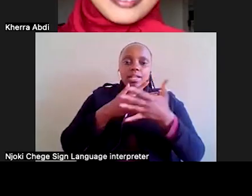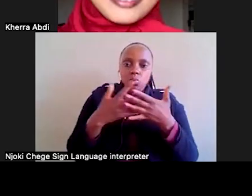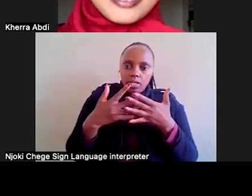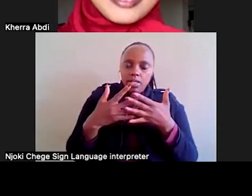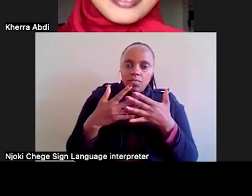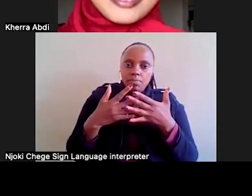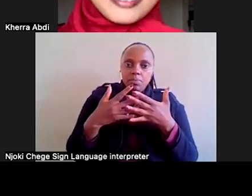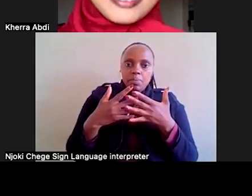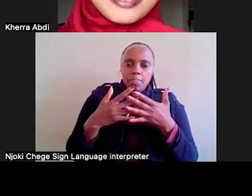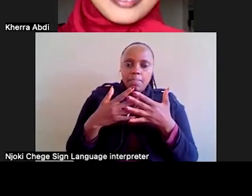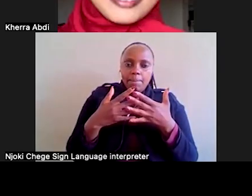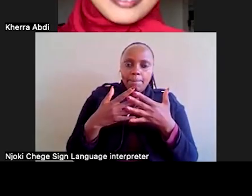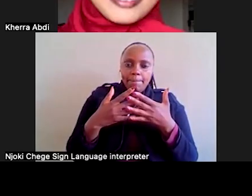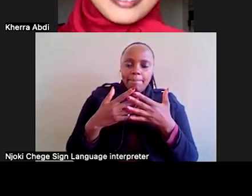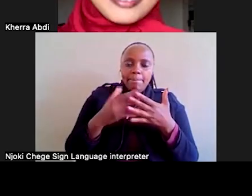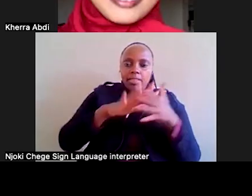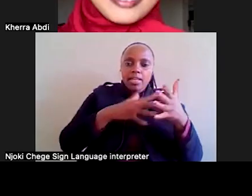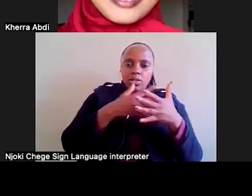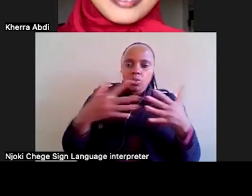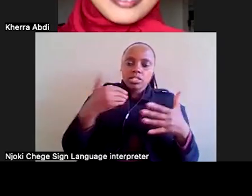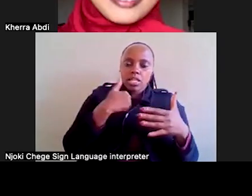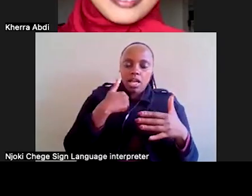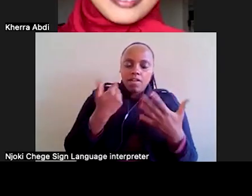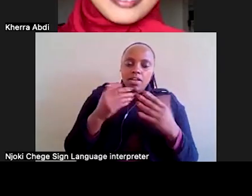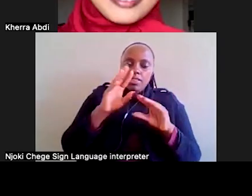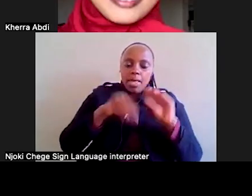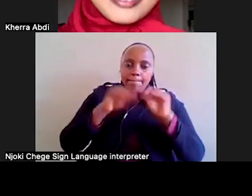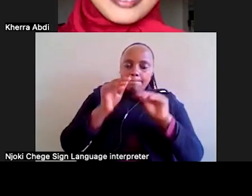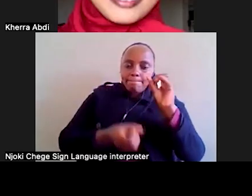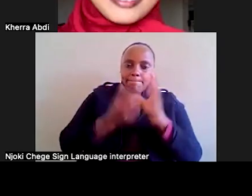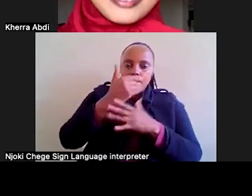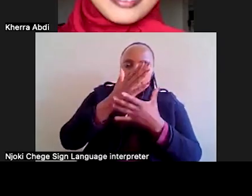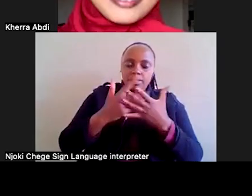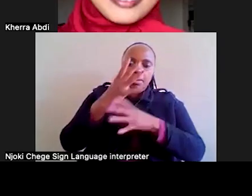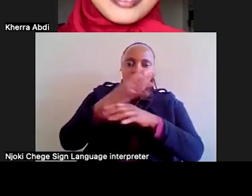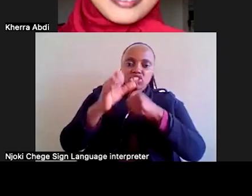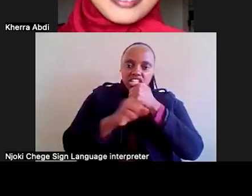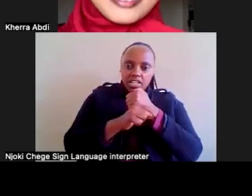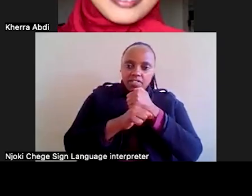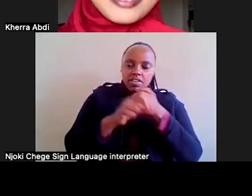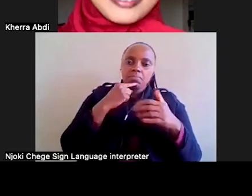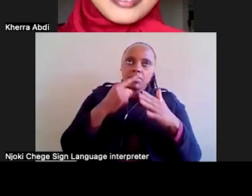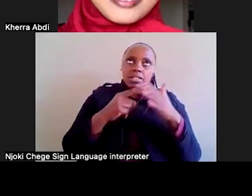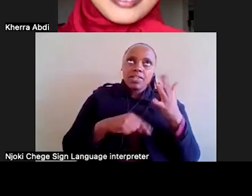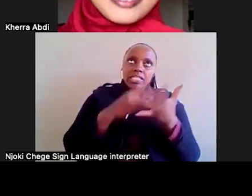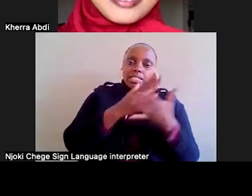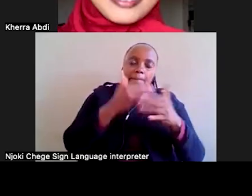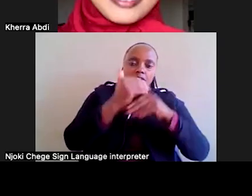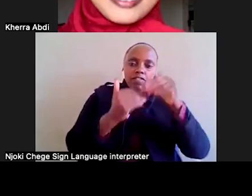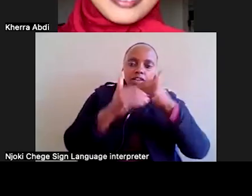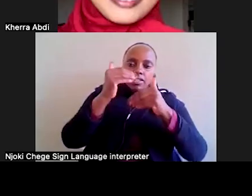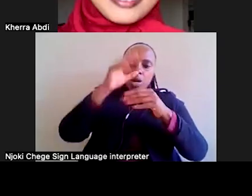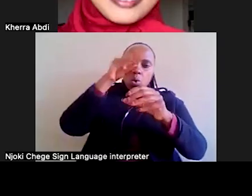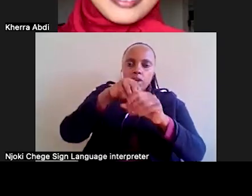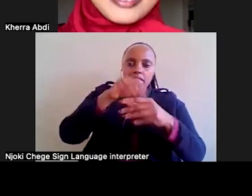and the network has been able to put up some structures, let me say some infrastructure within the